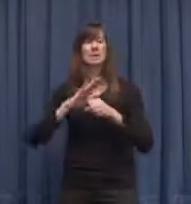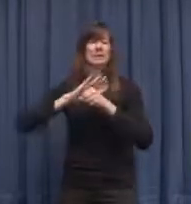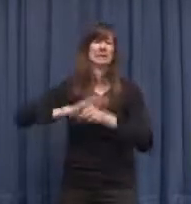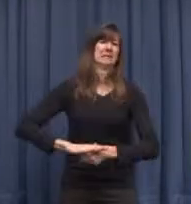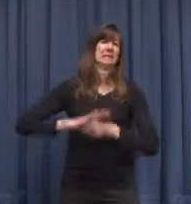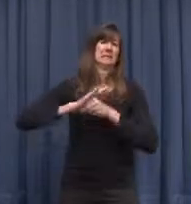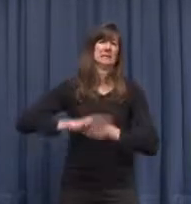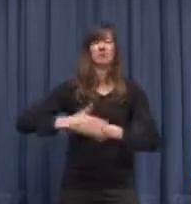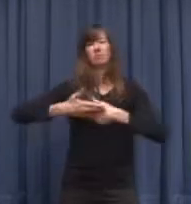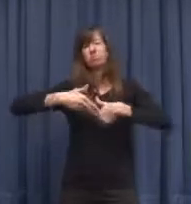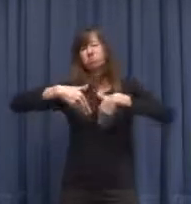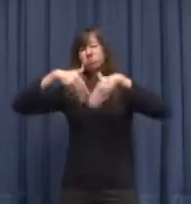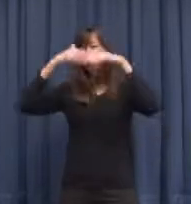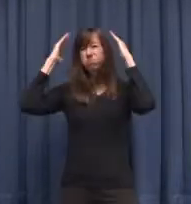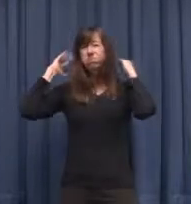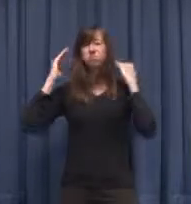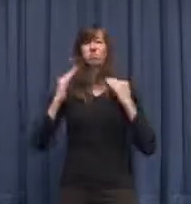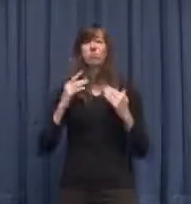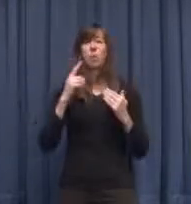was